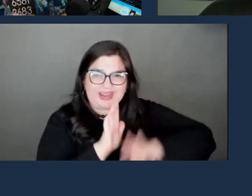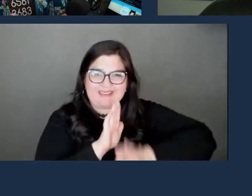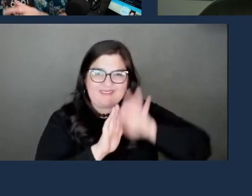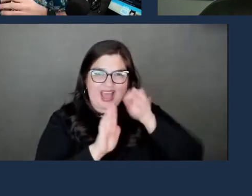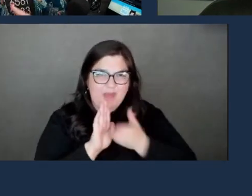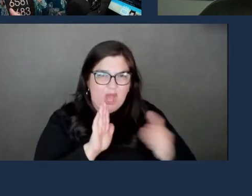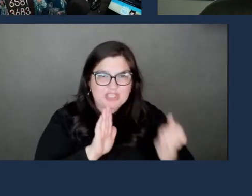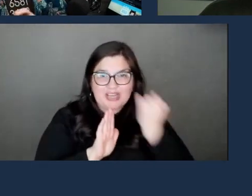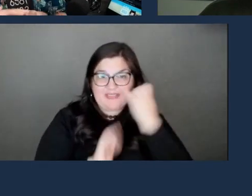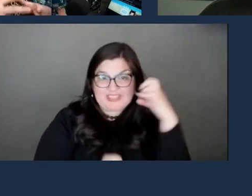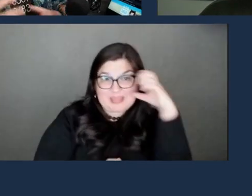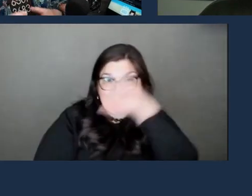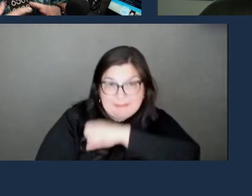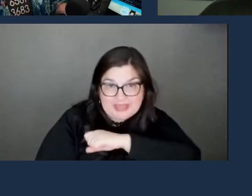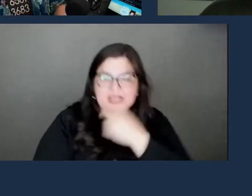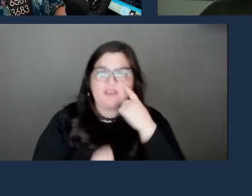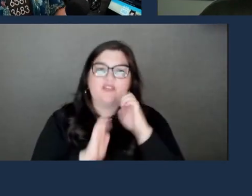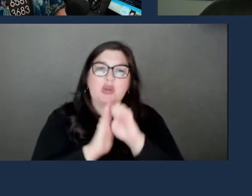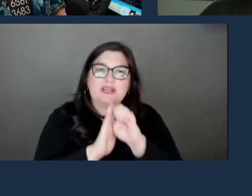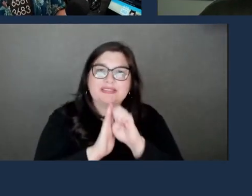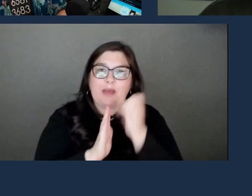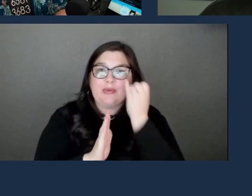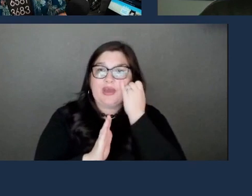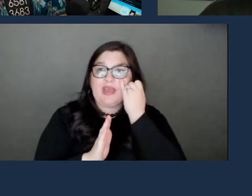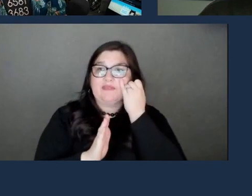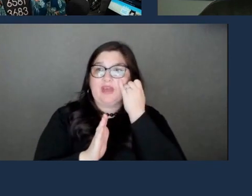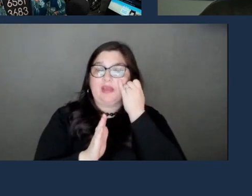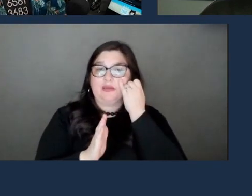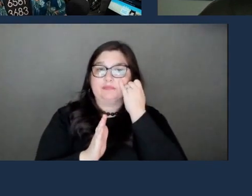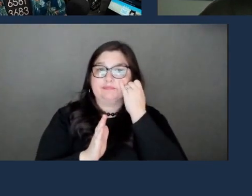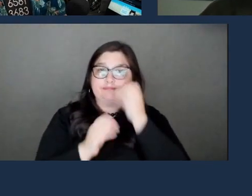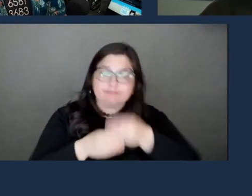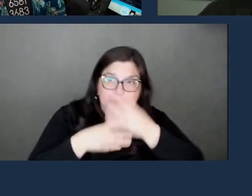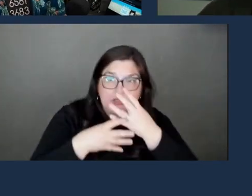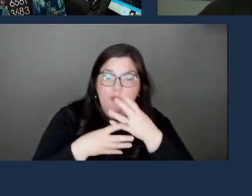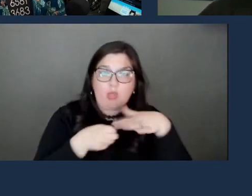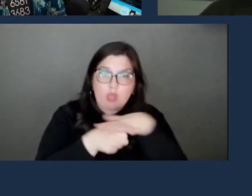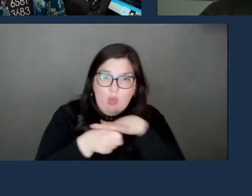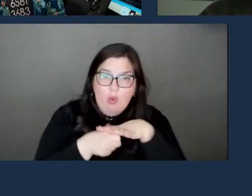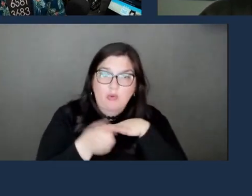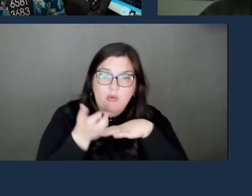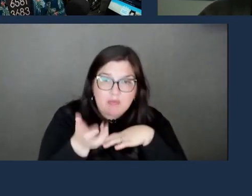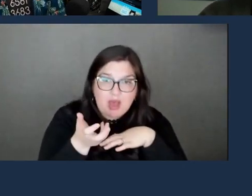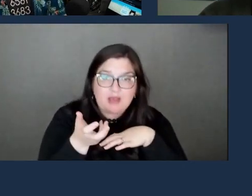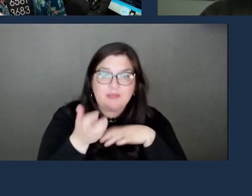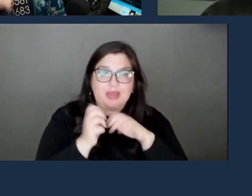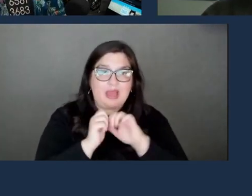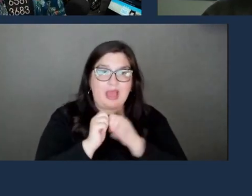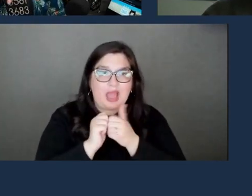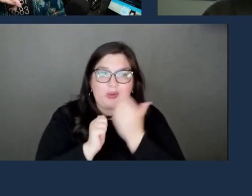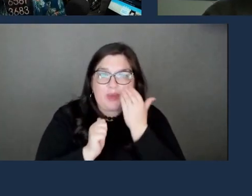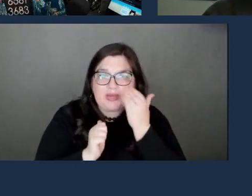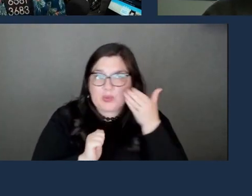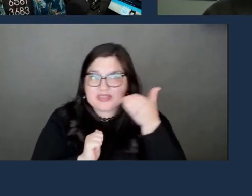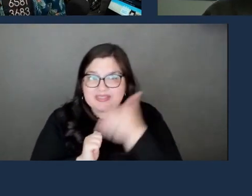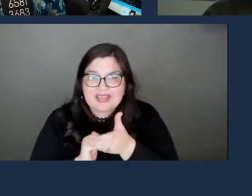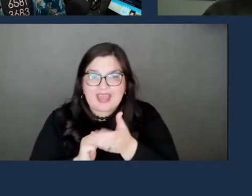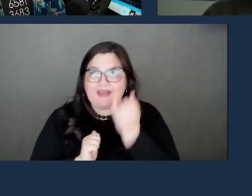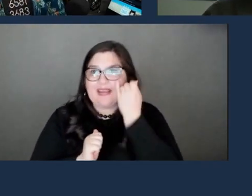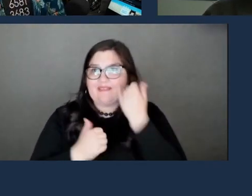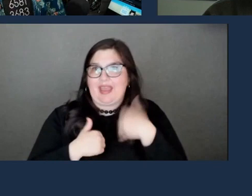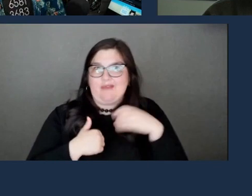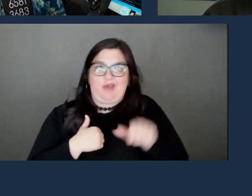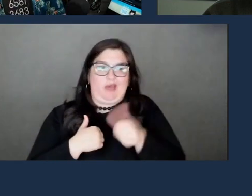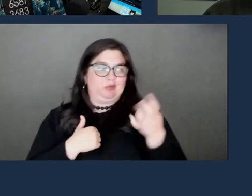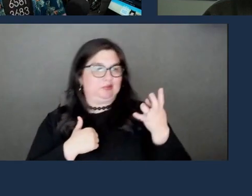my local region, can I see those different buckets? Can I see those individual buckets which this is being replicated to, or this is like a global thing?